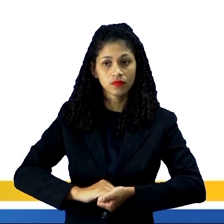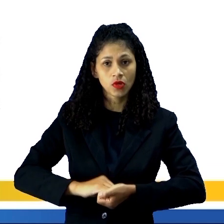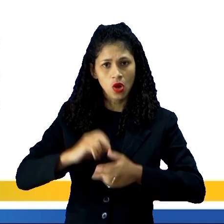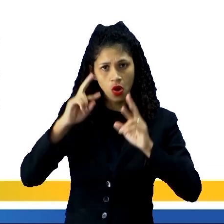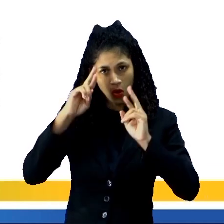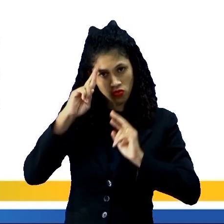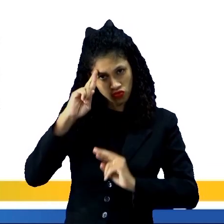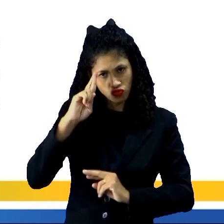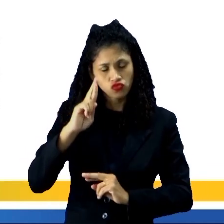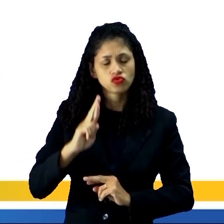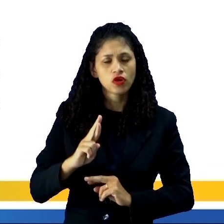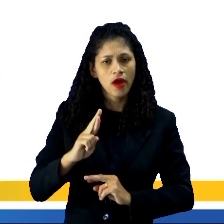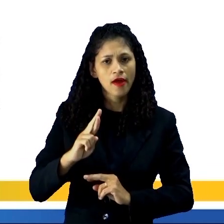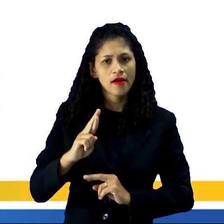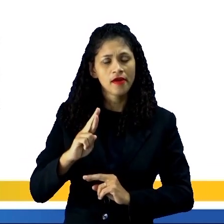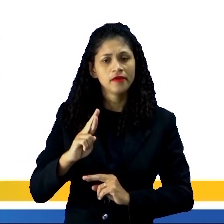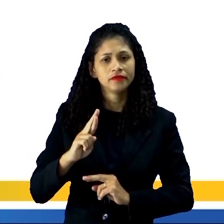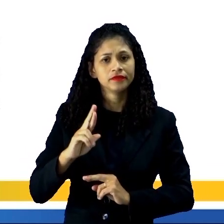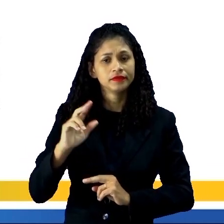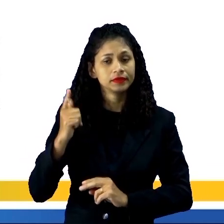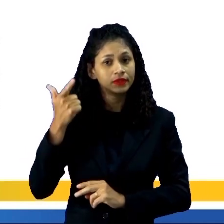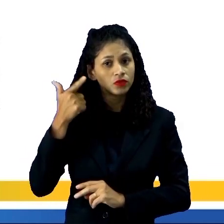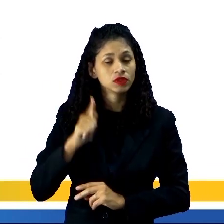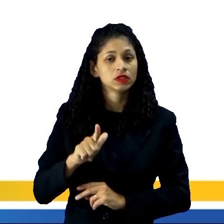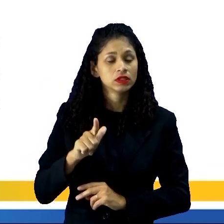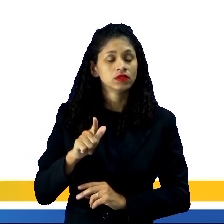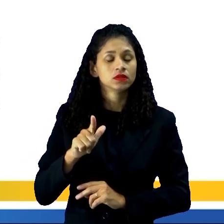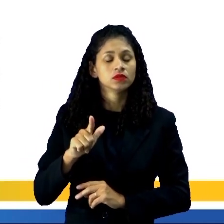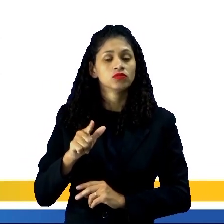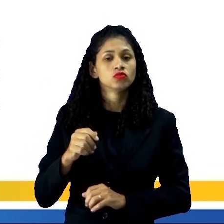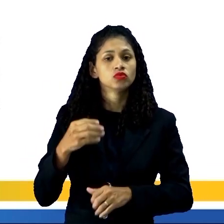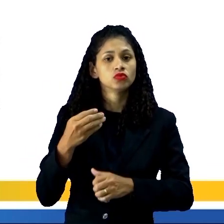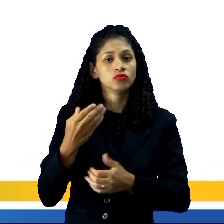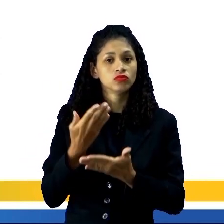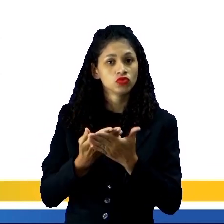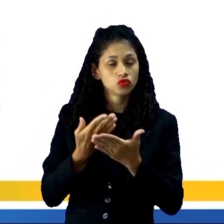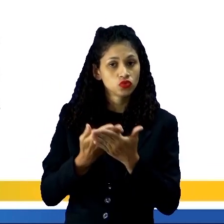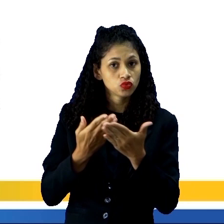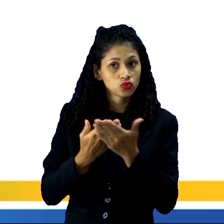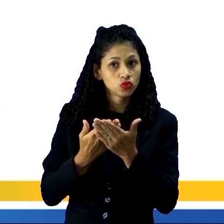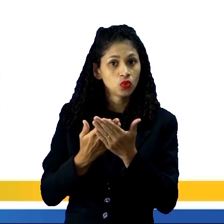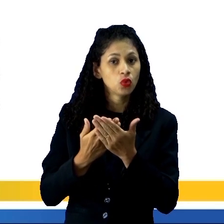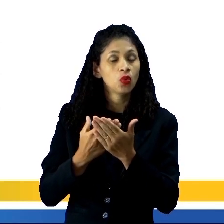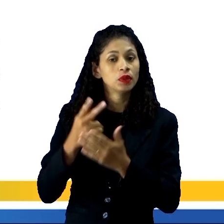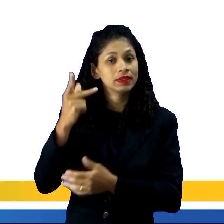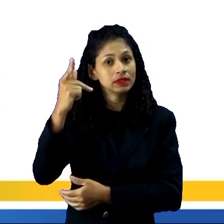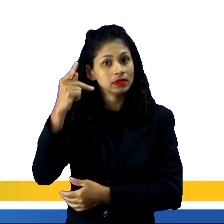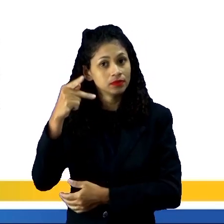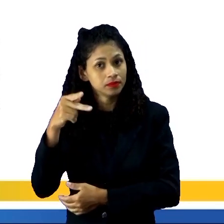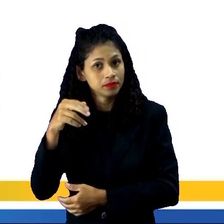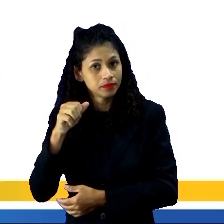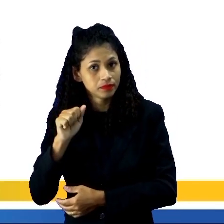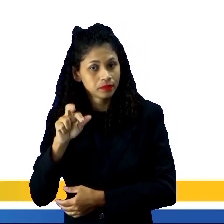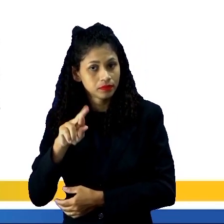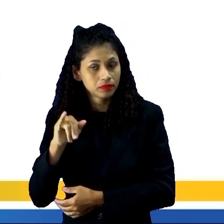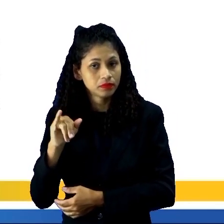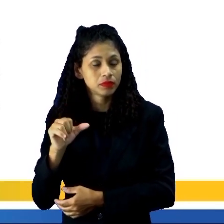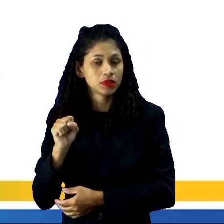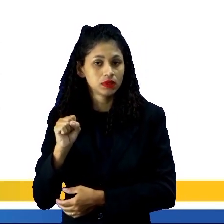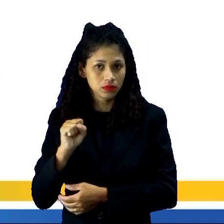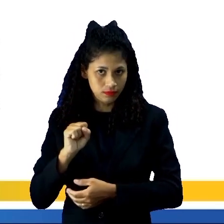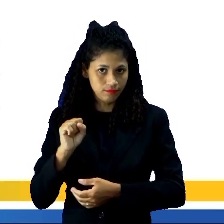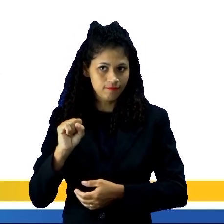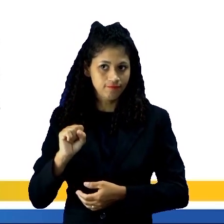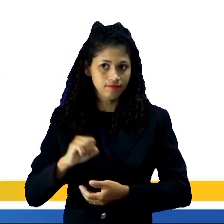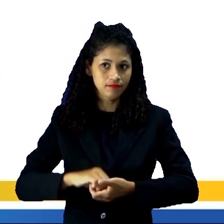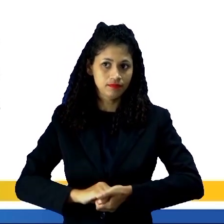ganhou a competição estudou em Paris. Primeiro nós iremos ver essa explicação em inglês